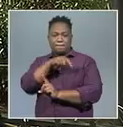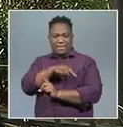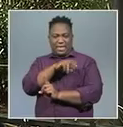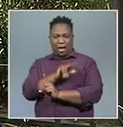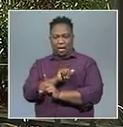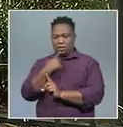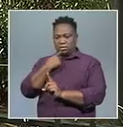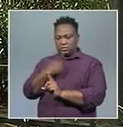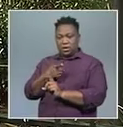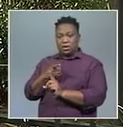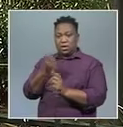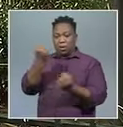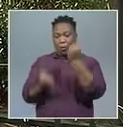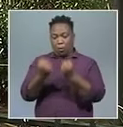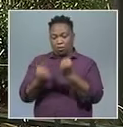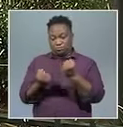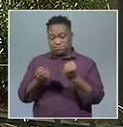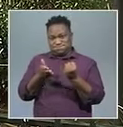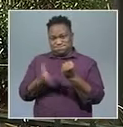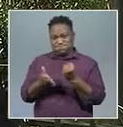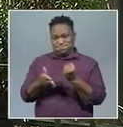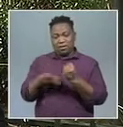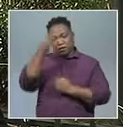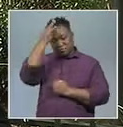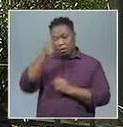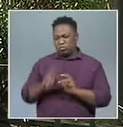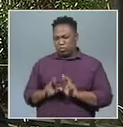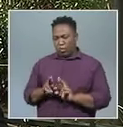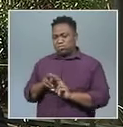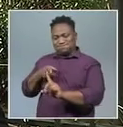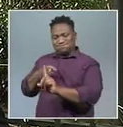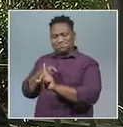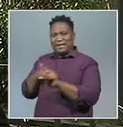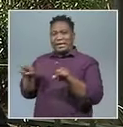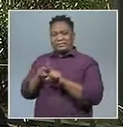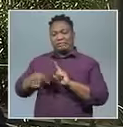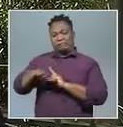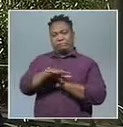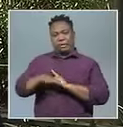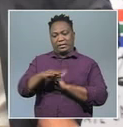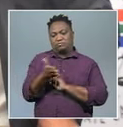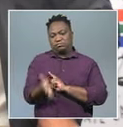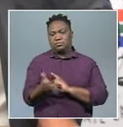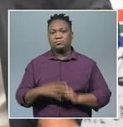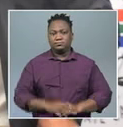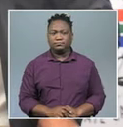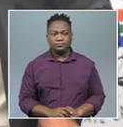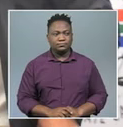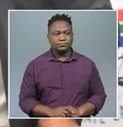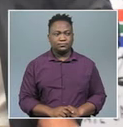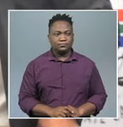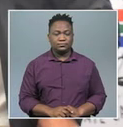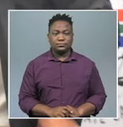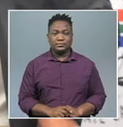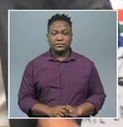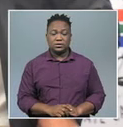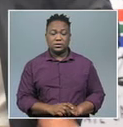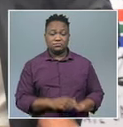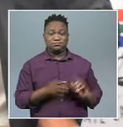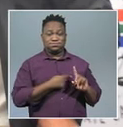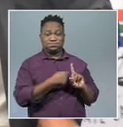proceedings in Court 19 that the state hopes he will appear at the same venue on Thursday. The accused were ordered